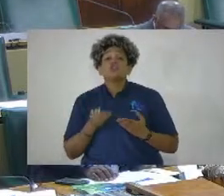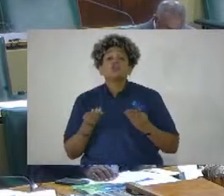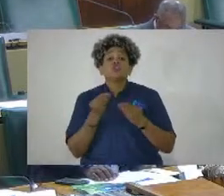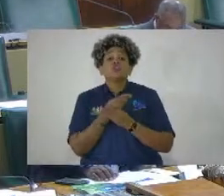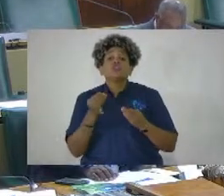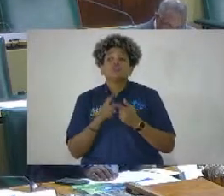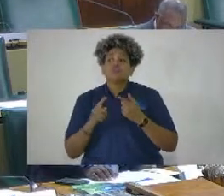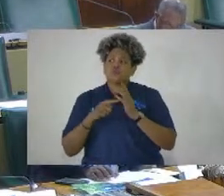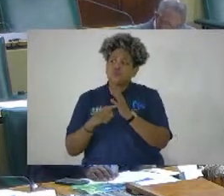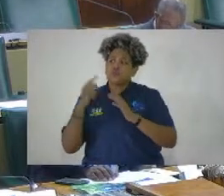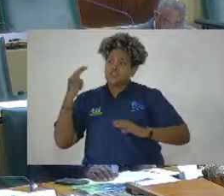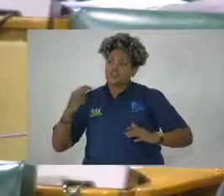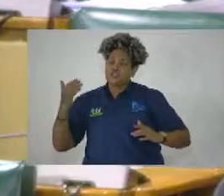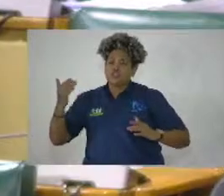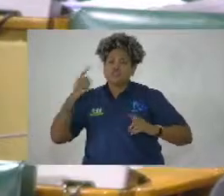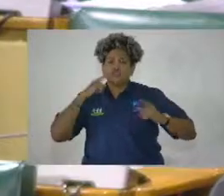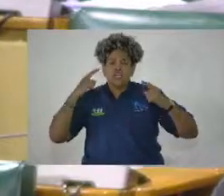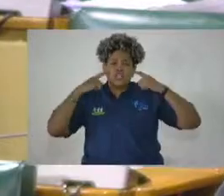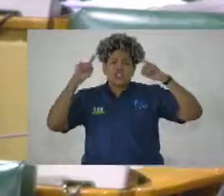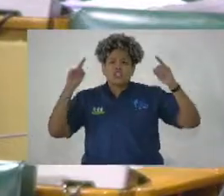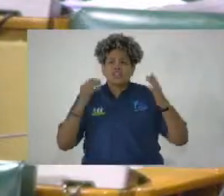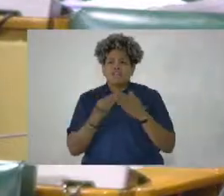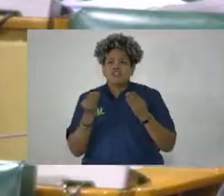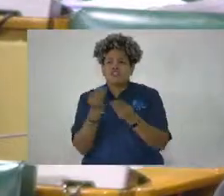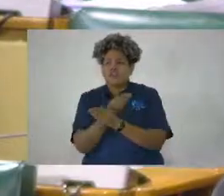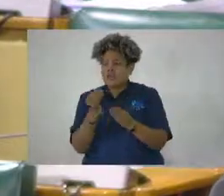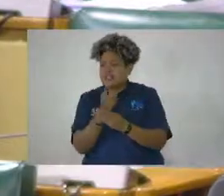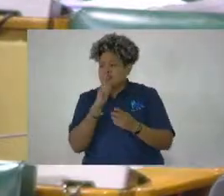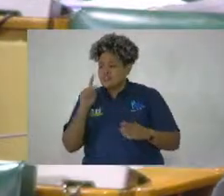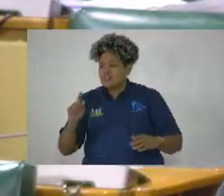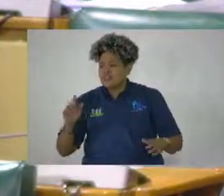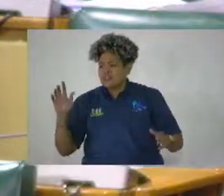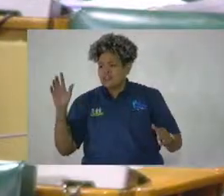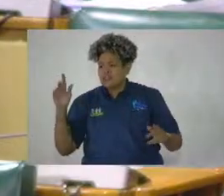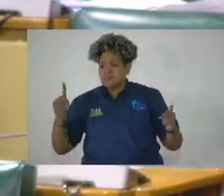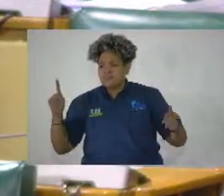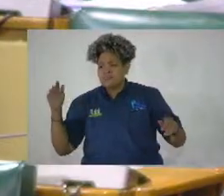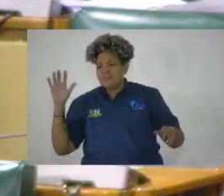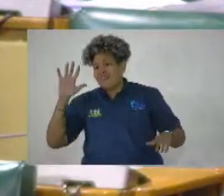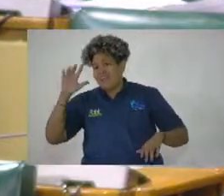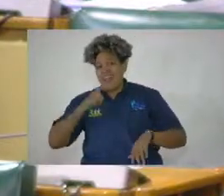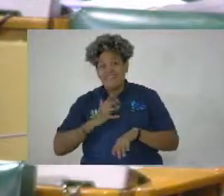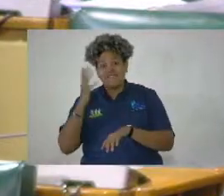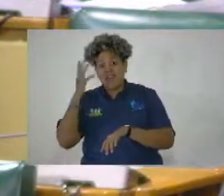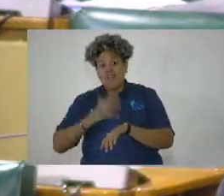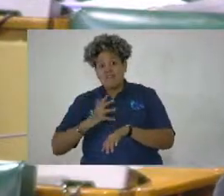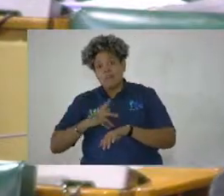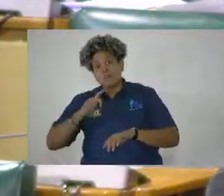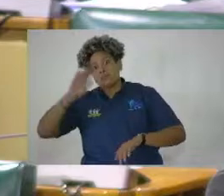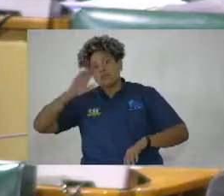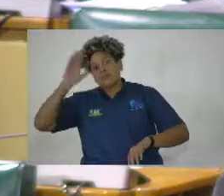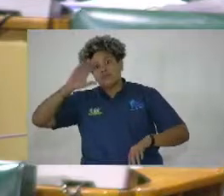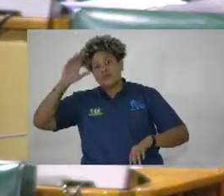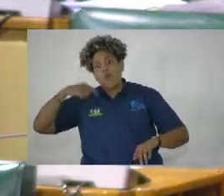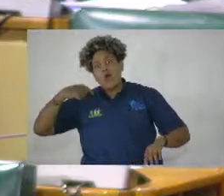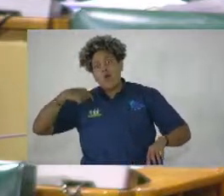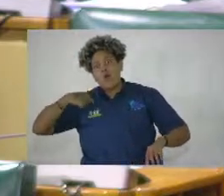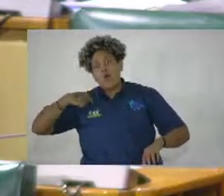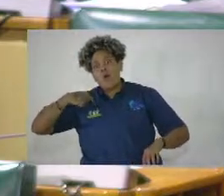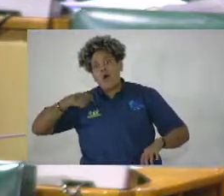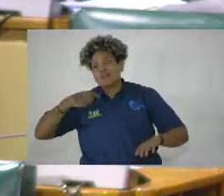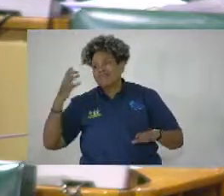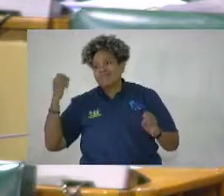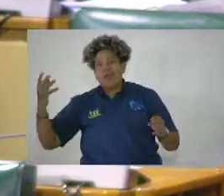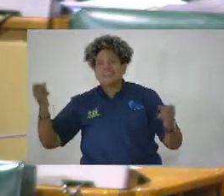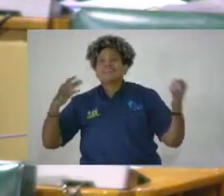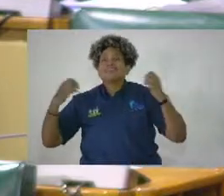rest is history, a very successful transaction, oversubscribed by 5 times. To me, Mr. Speaker, this